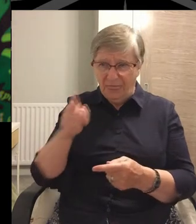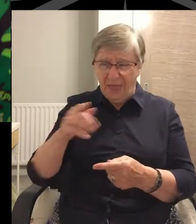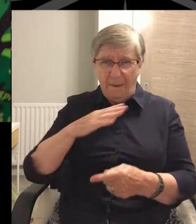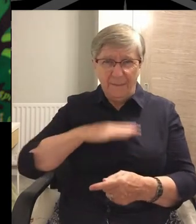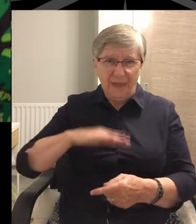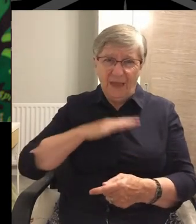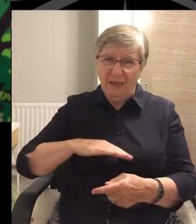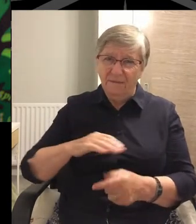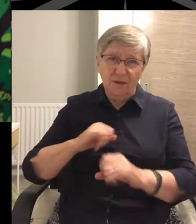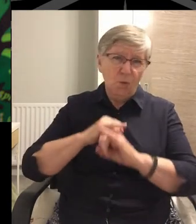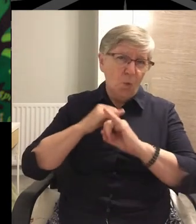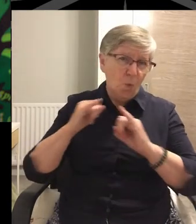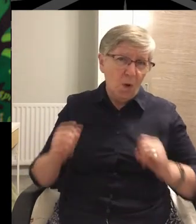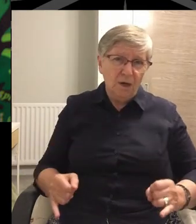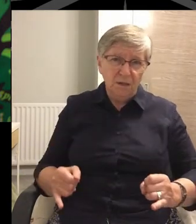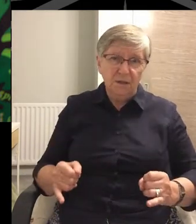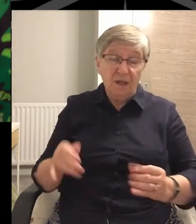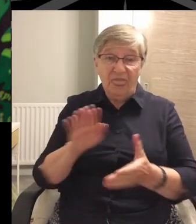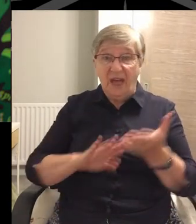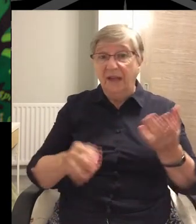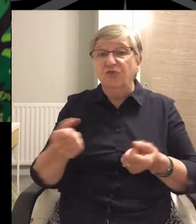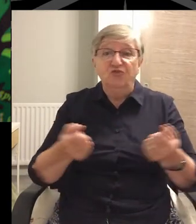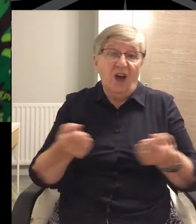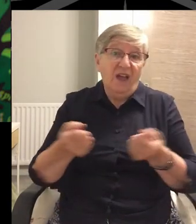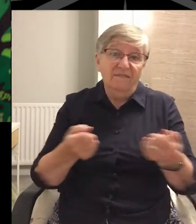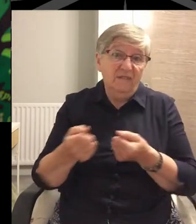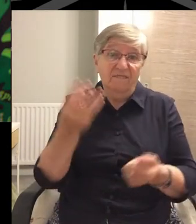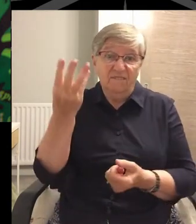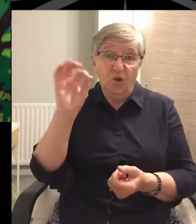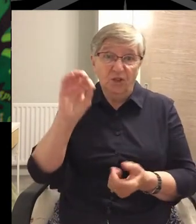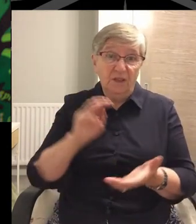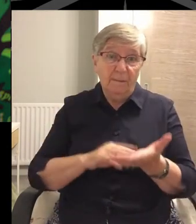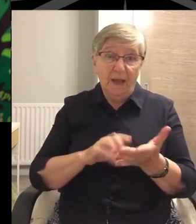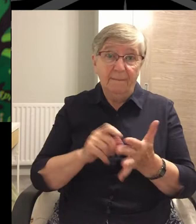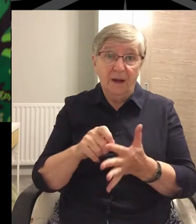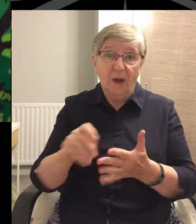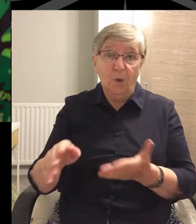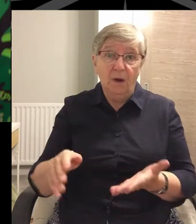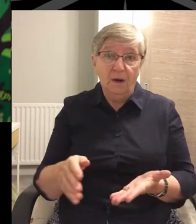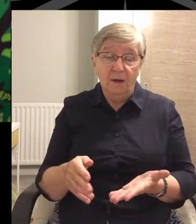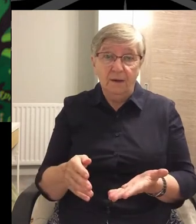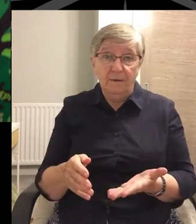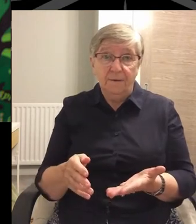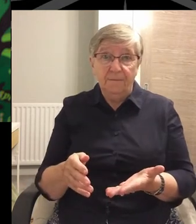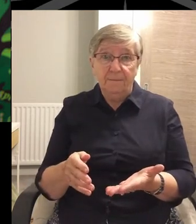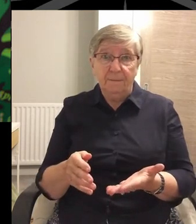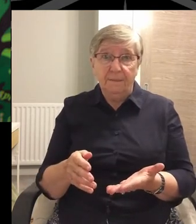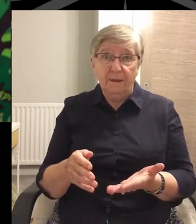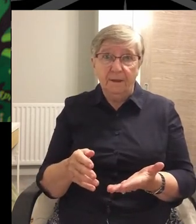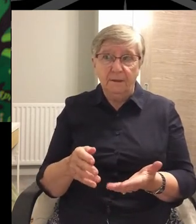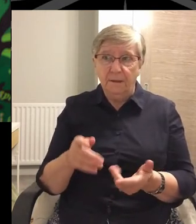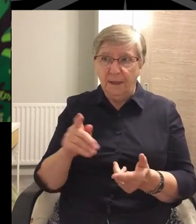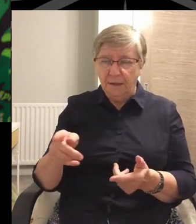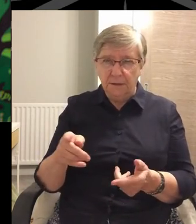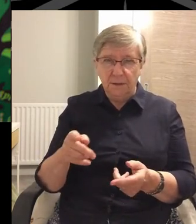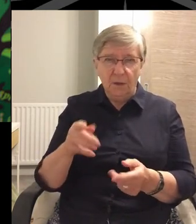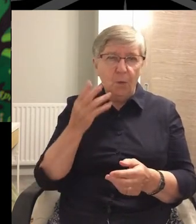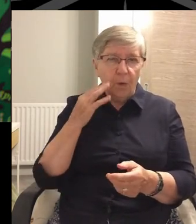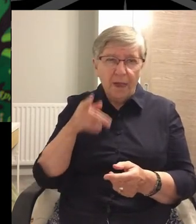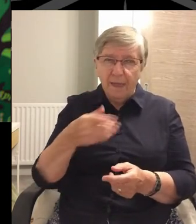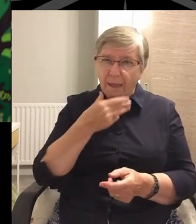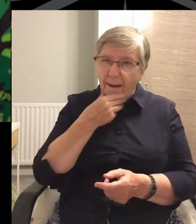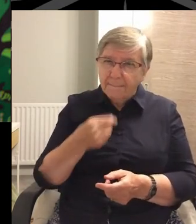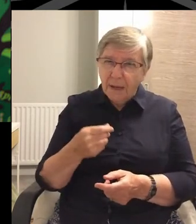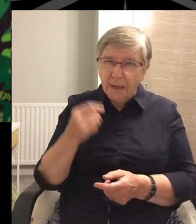But isn't that kind of behavior worse than the guy getting the speeding ticket? Isn't it the